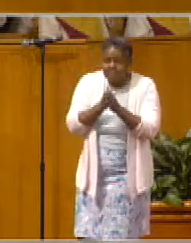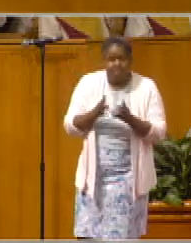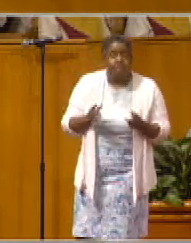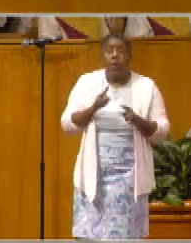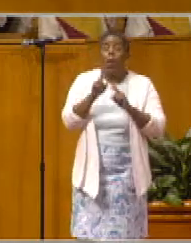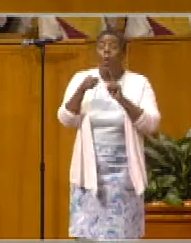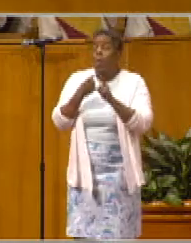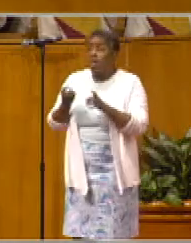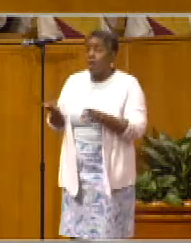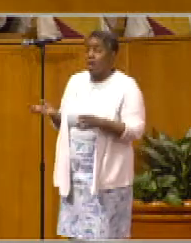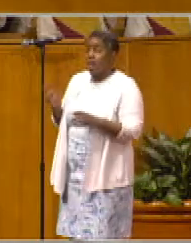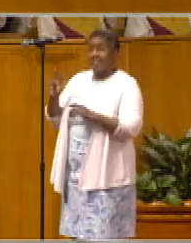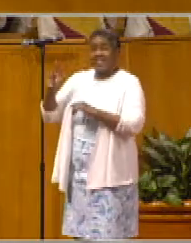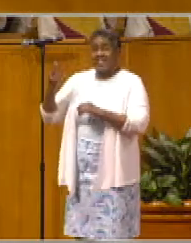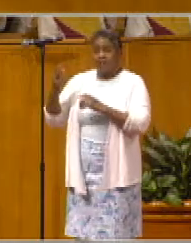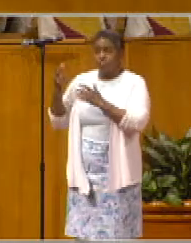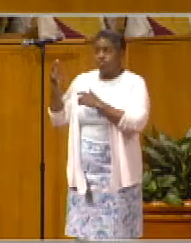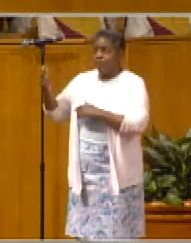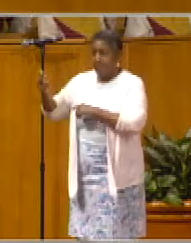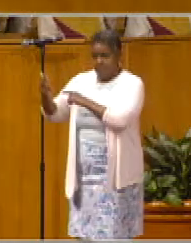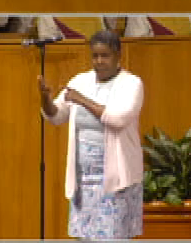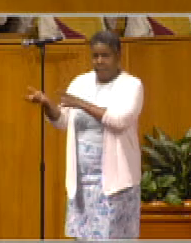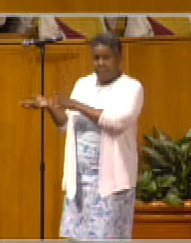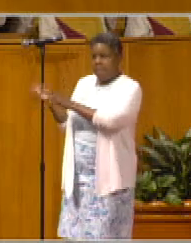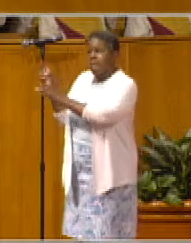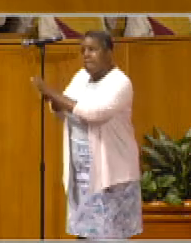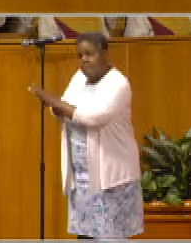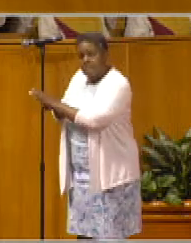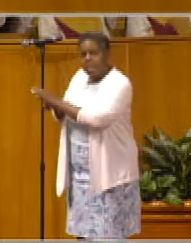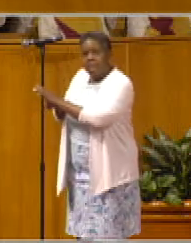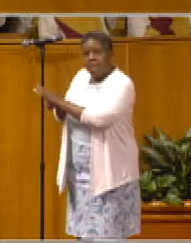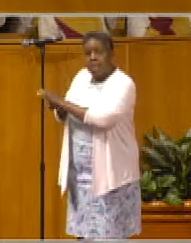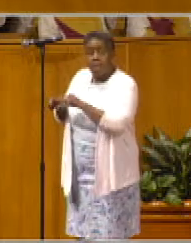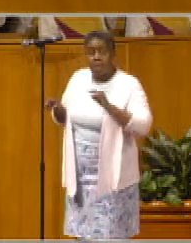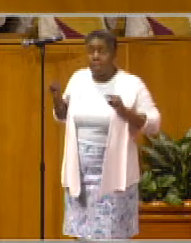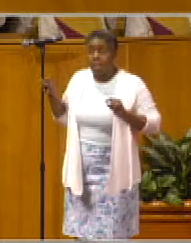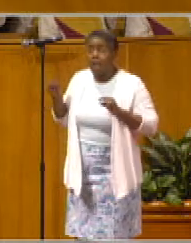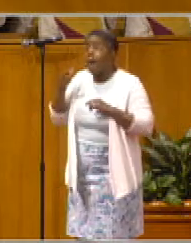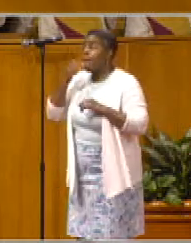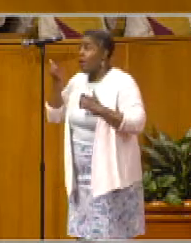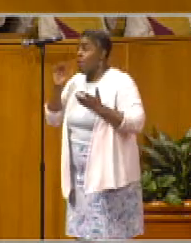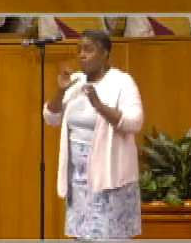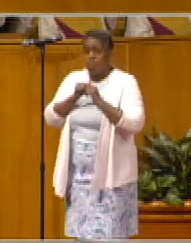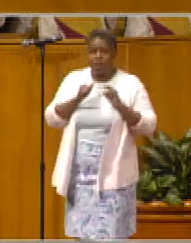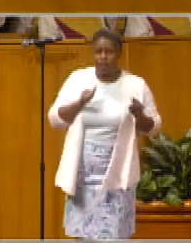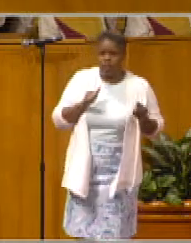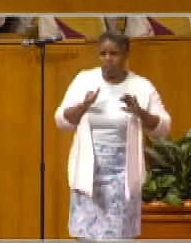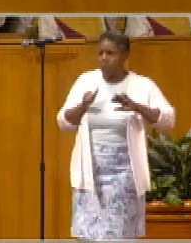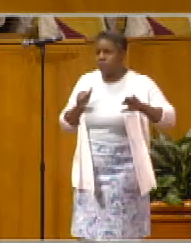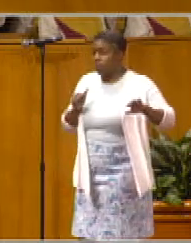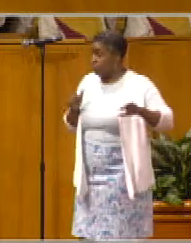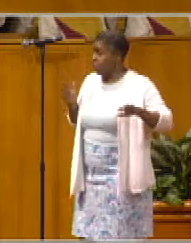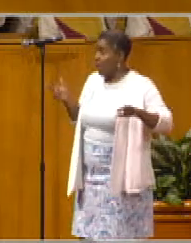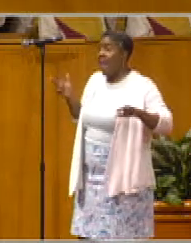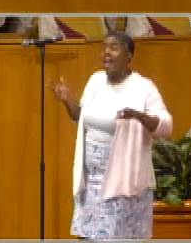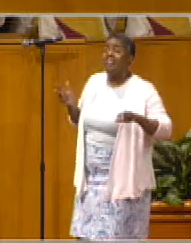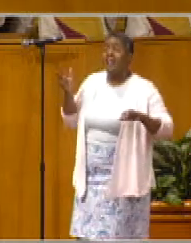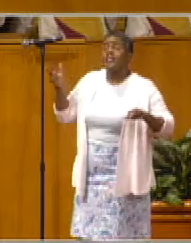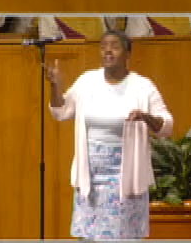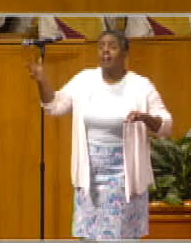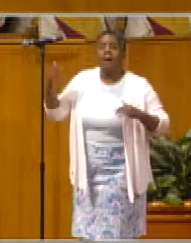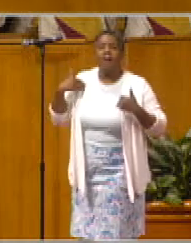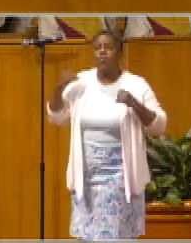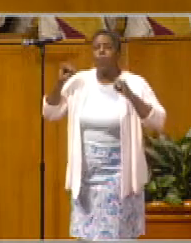When they get on the second ship that's better than the first, they sail without a storm.